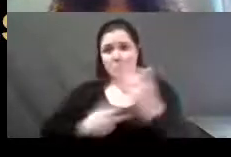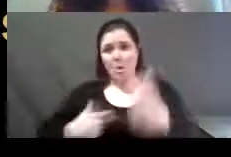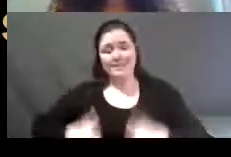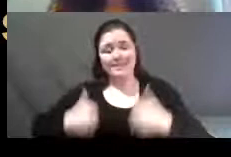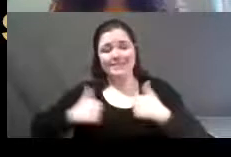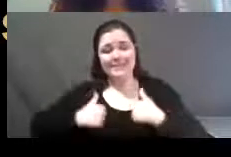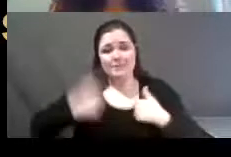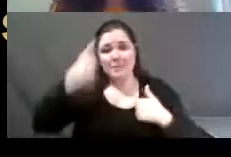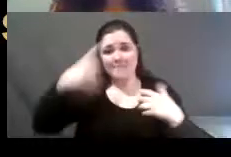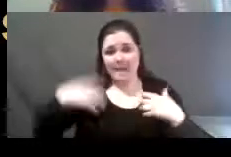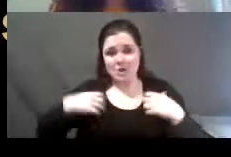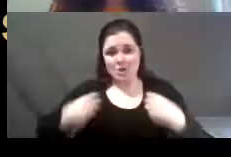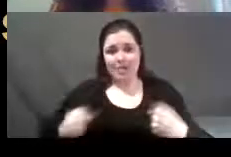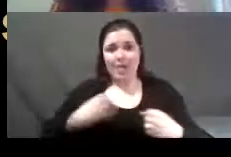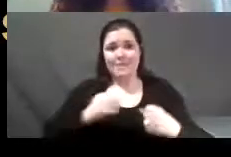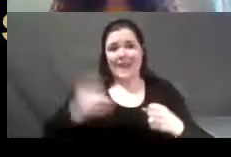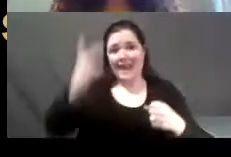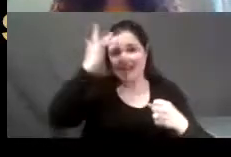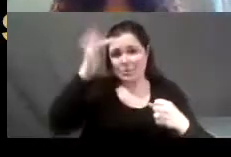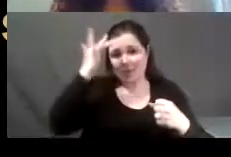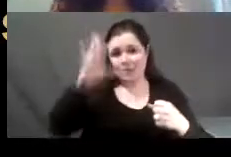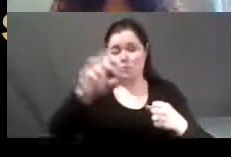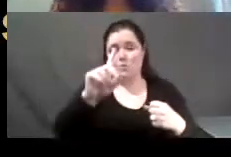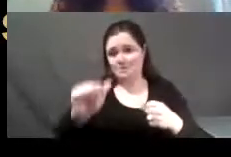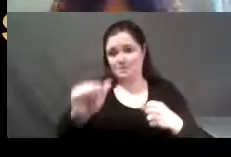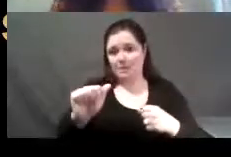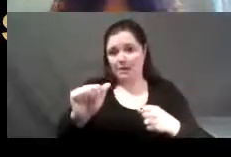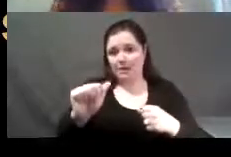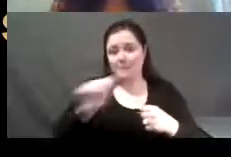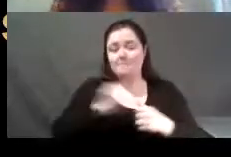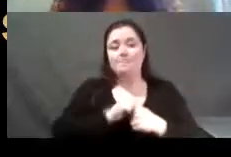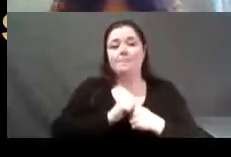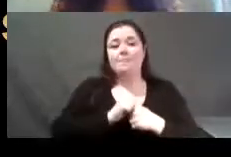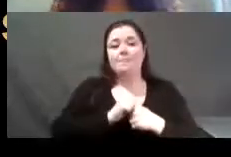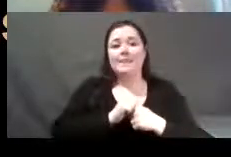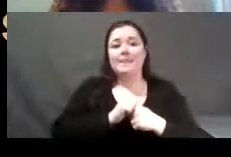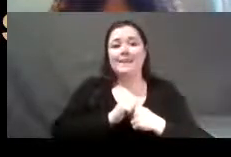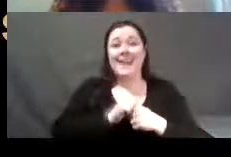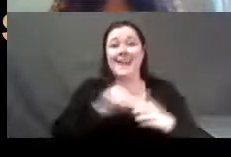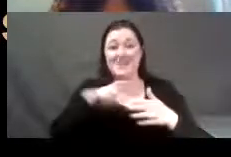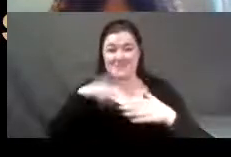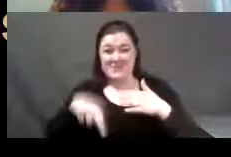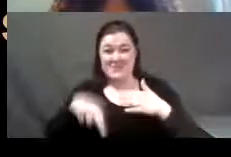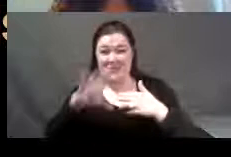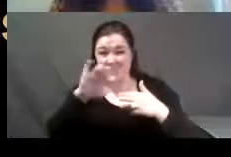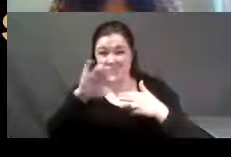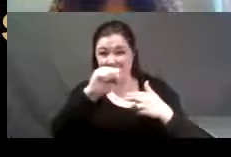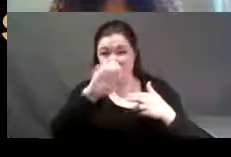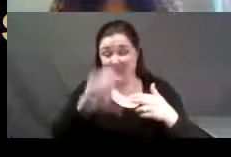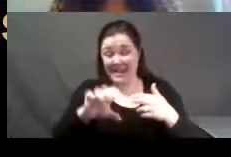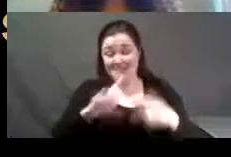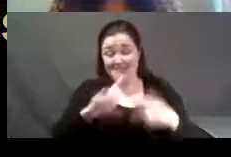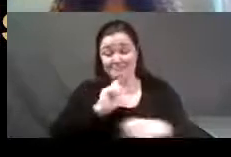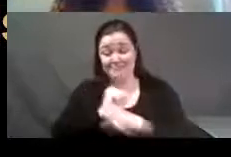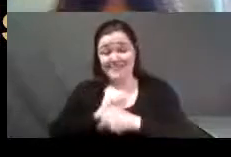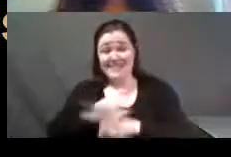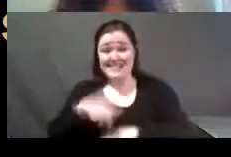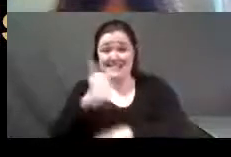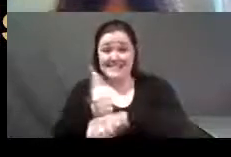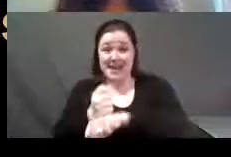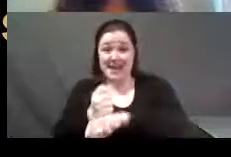and intellectual disabilities. And the outcome of their case actually laid the framework